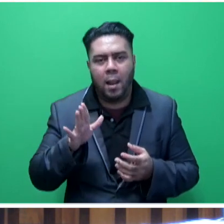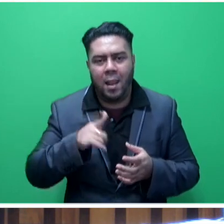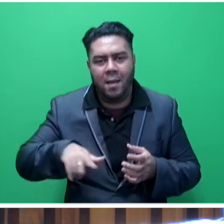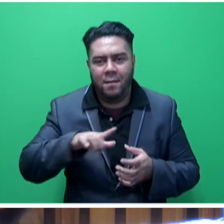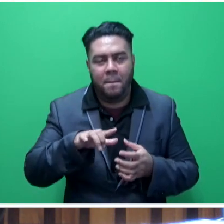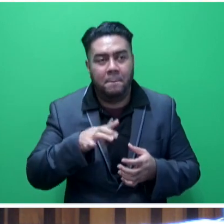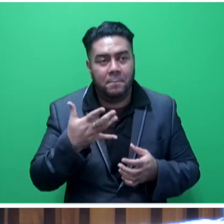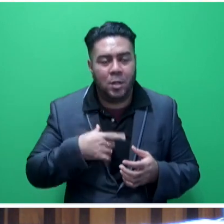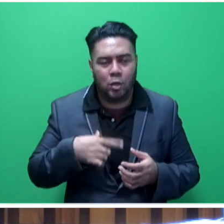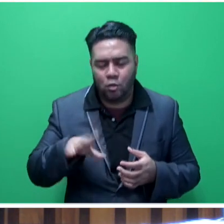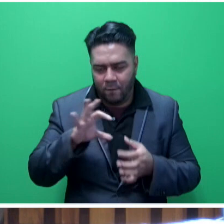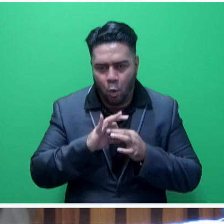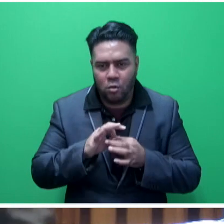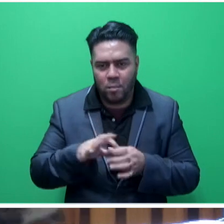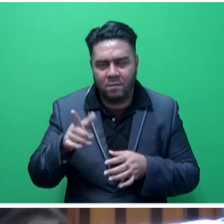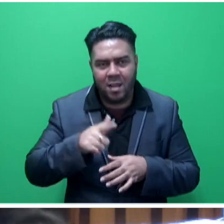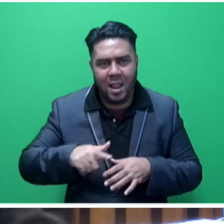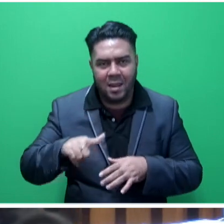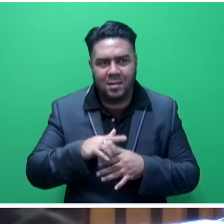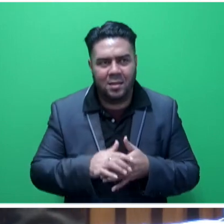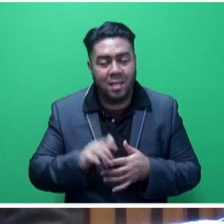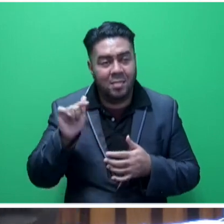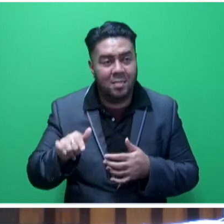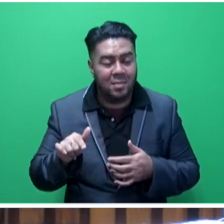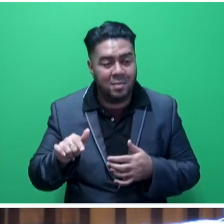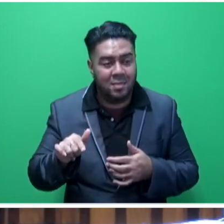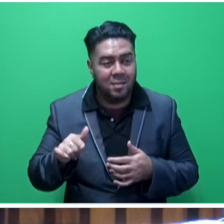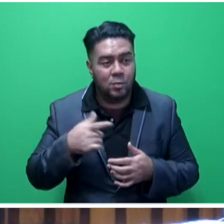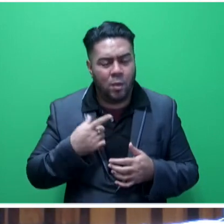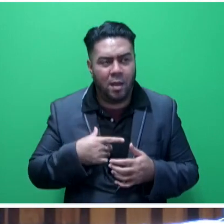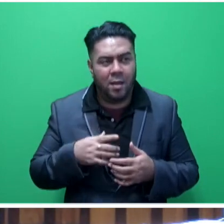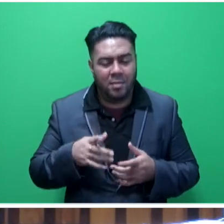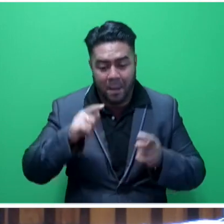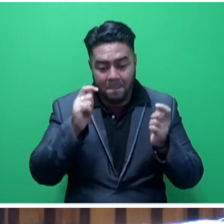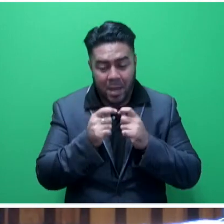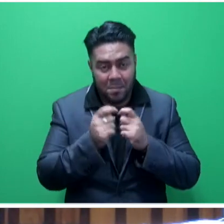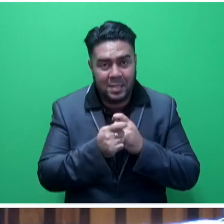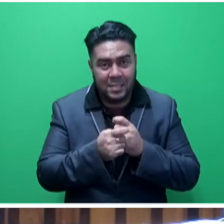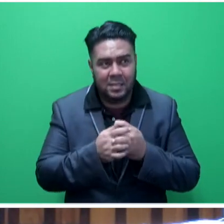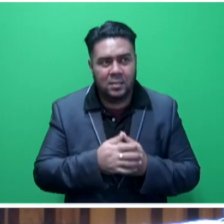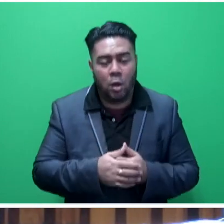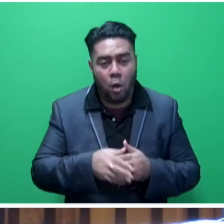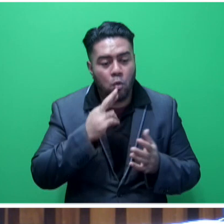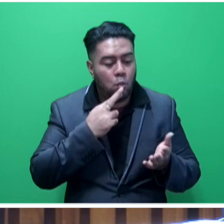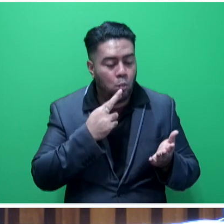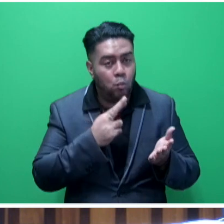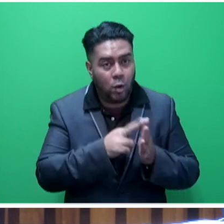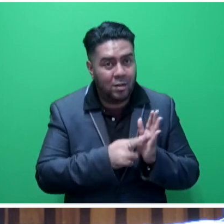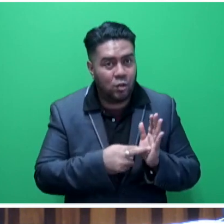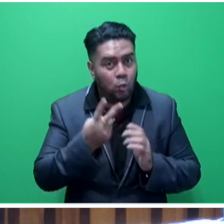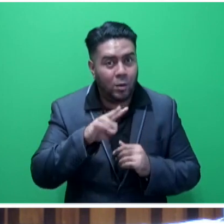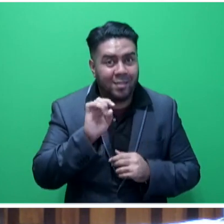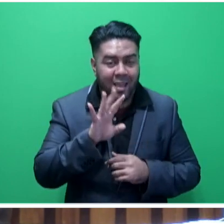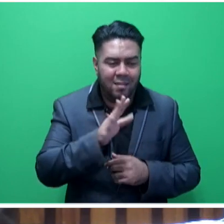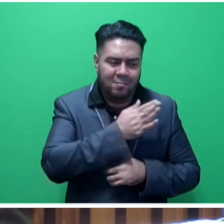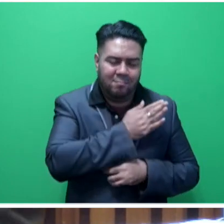communally have ownership of the land. So that's one of the recent amendments that were, regulations that were put in place in 2010